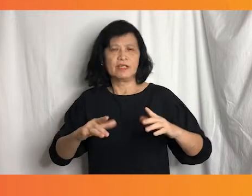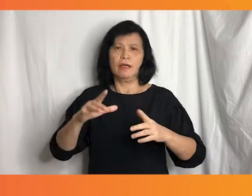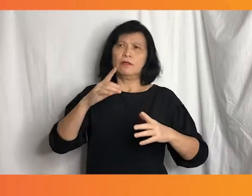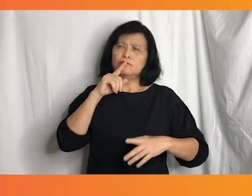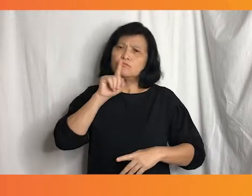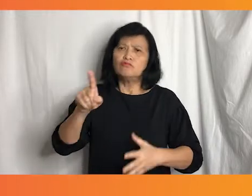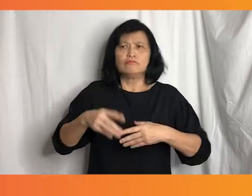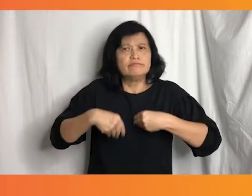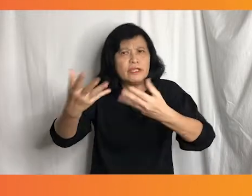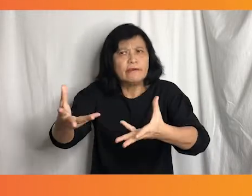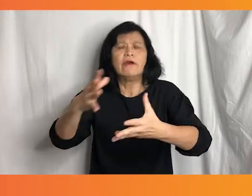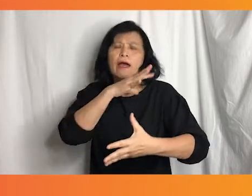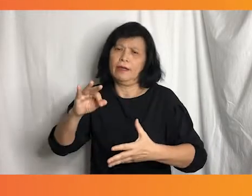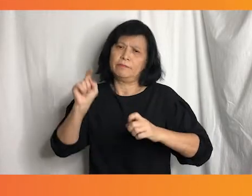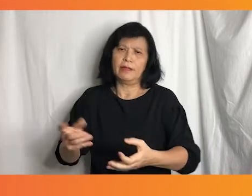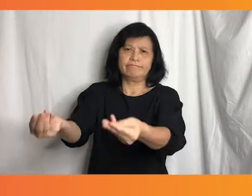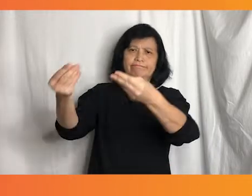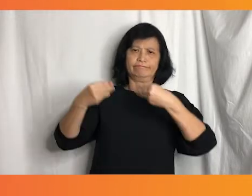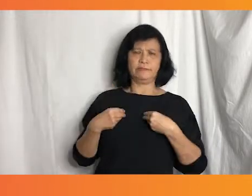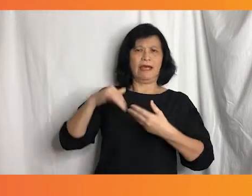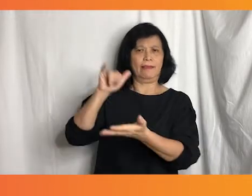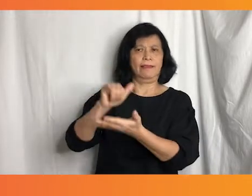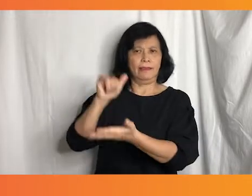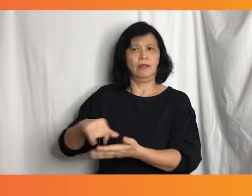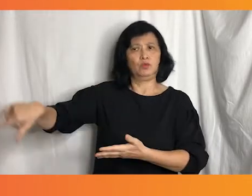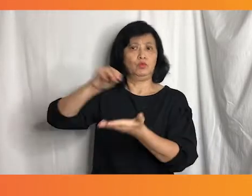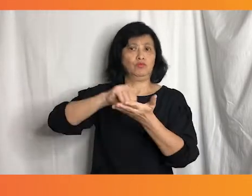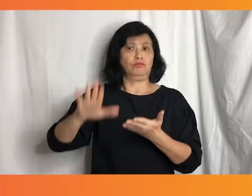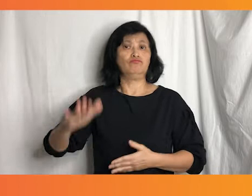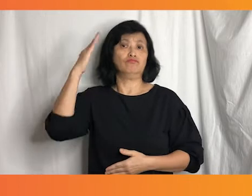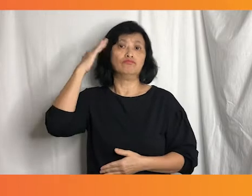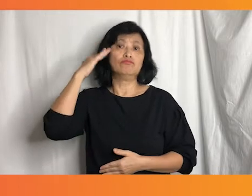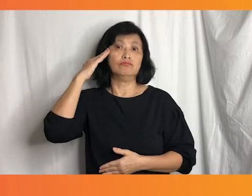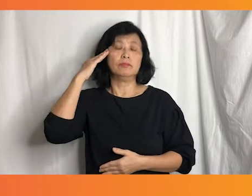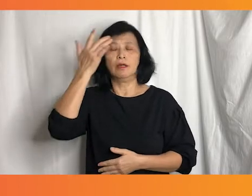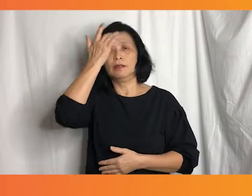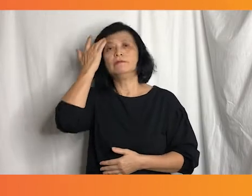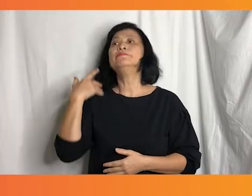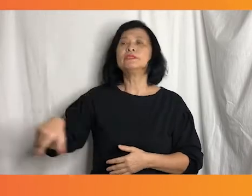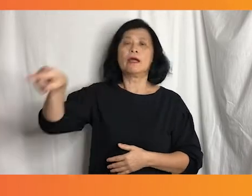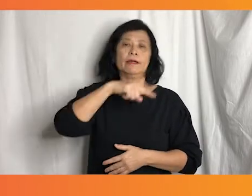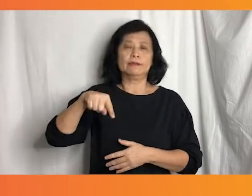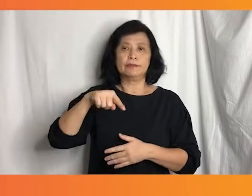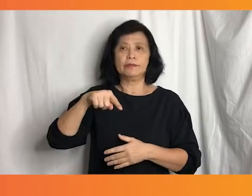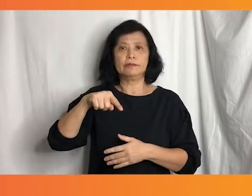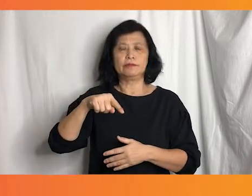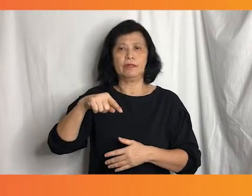so richly receive, so willingly give. And this is a mandate that all our students are aware of, and they know that they